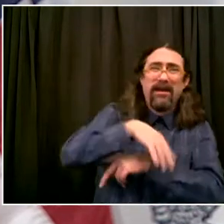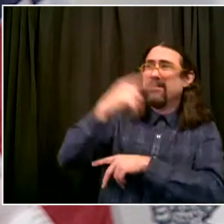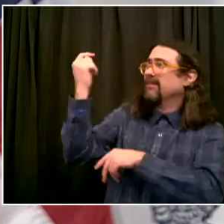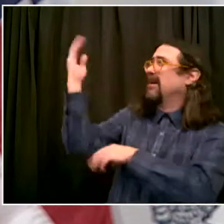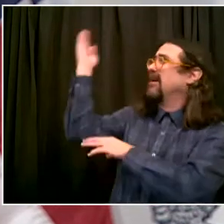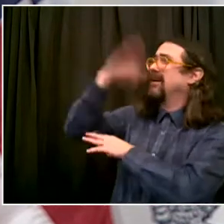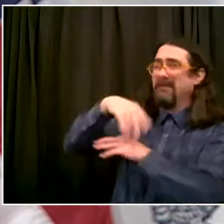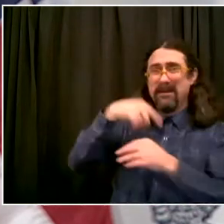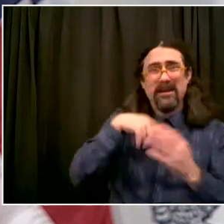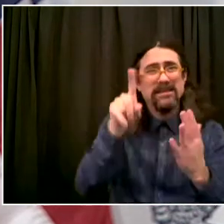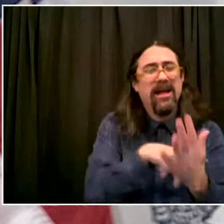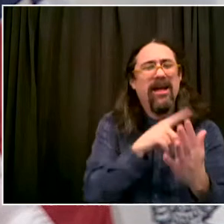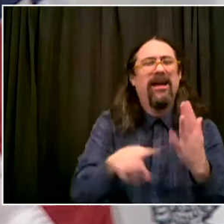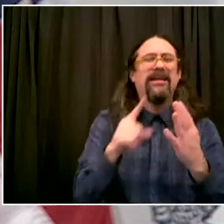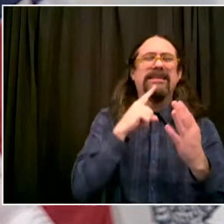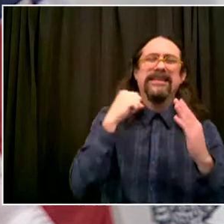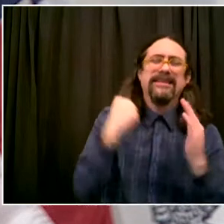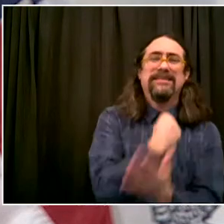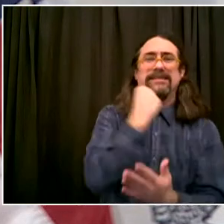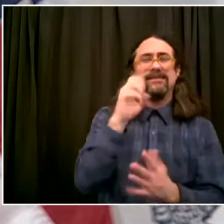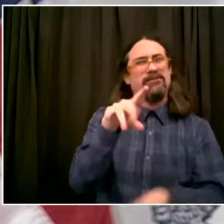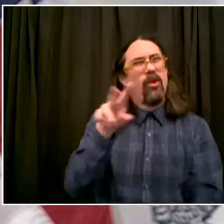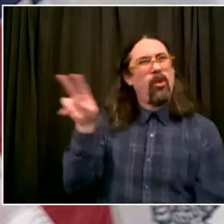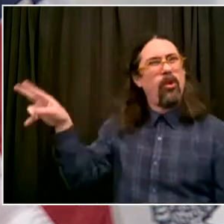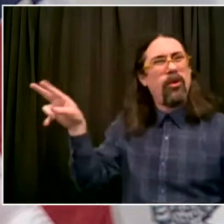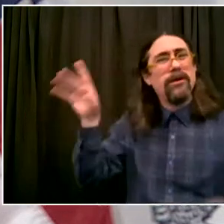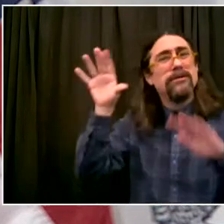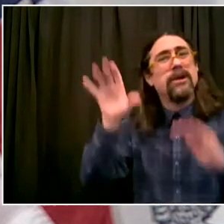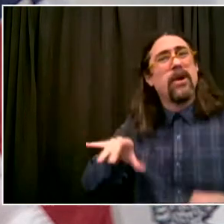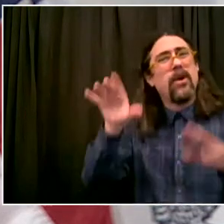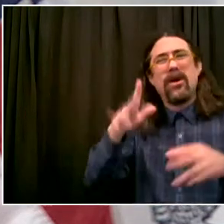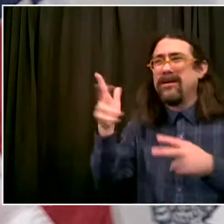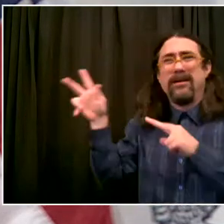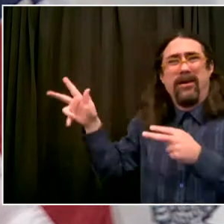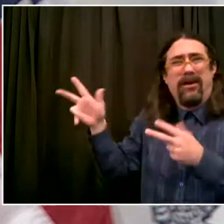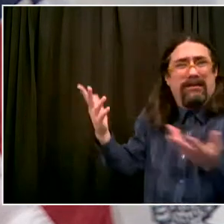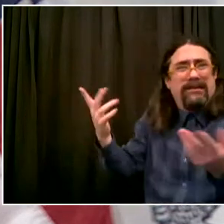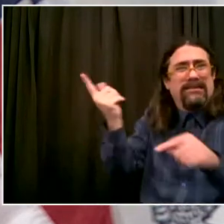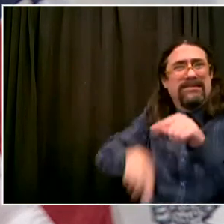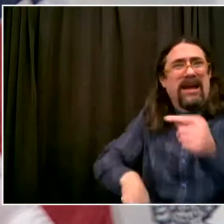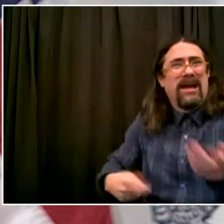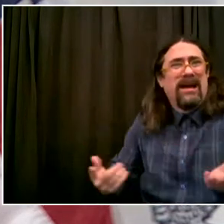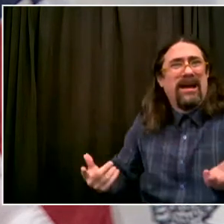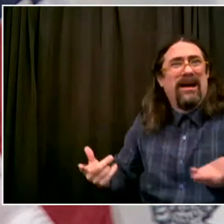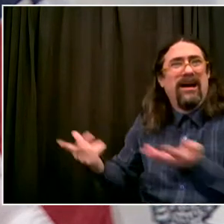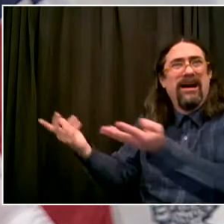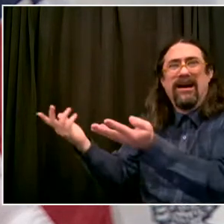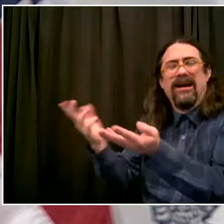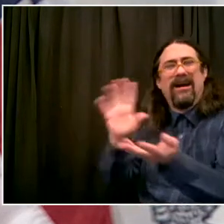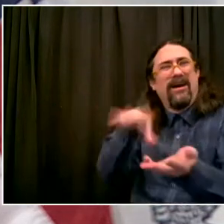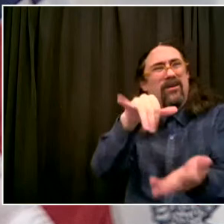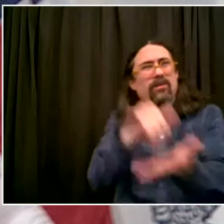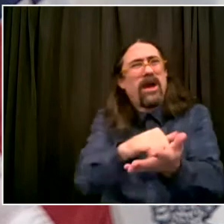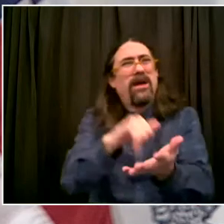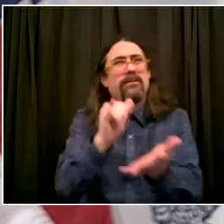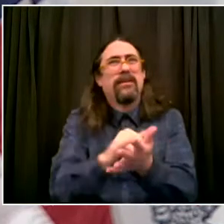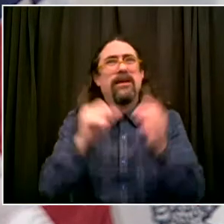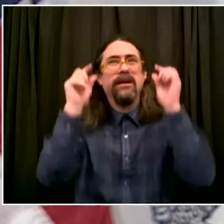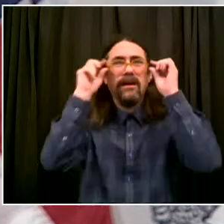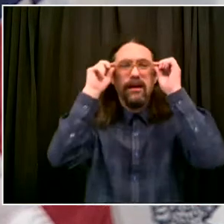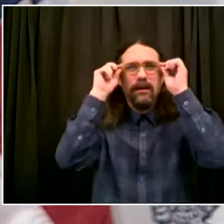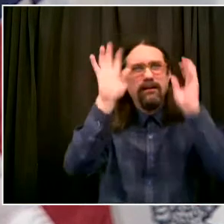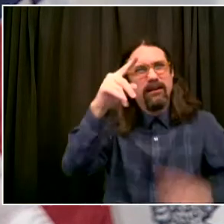seniors. We don't want someone, going to try and get a vaccine to protect their health and then end up, God forbid, in a horrible situation because of the